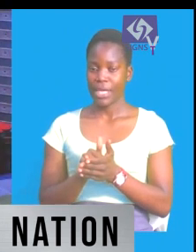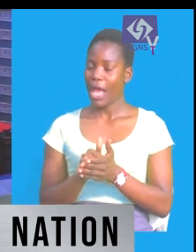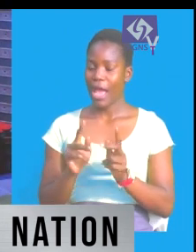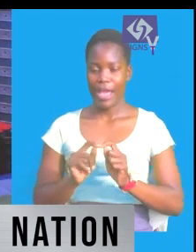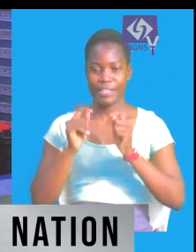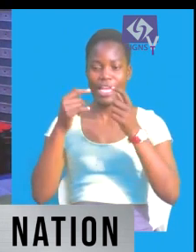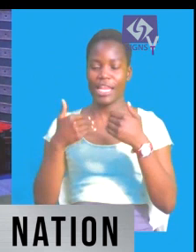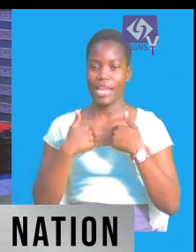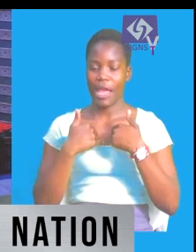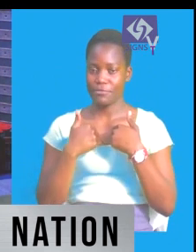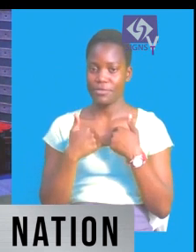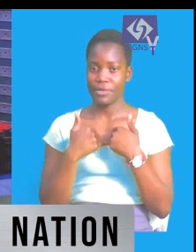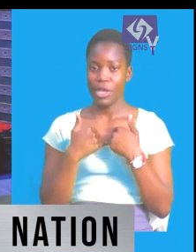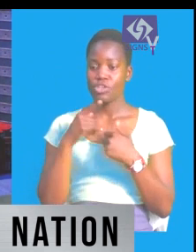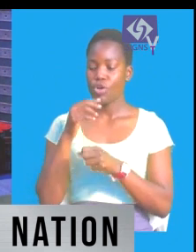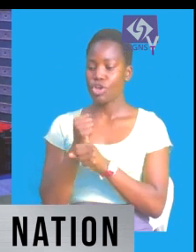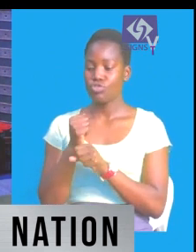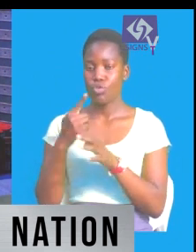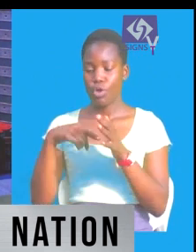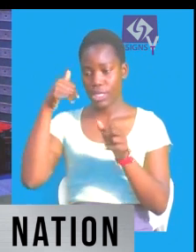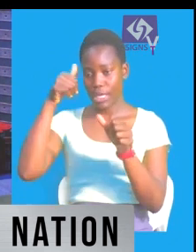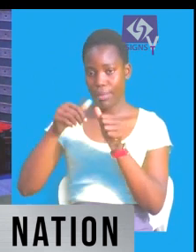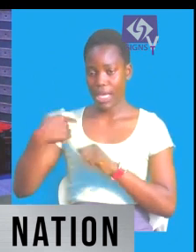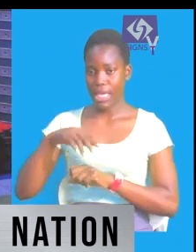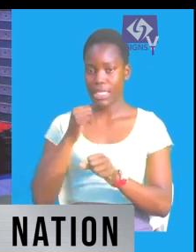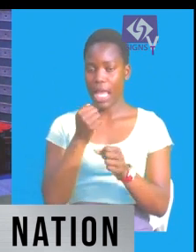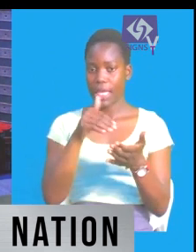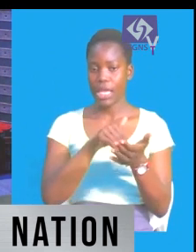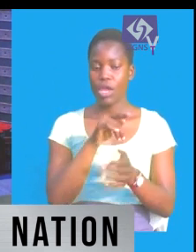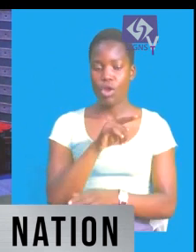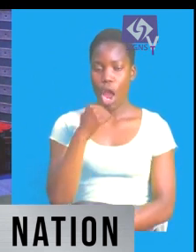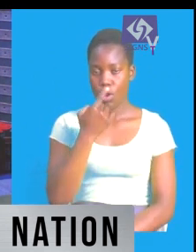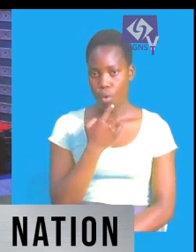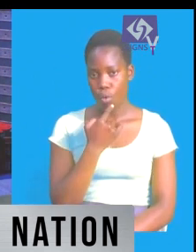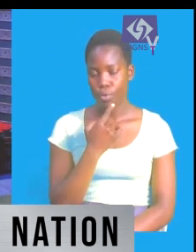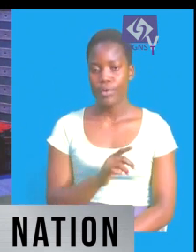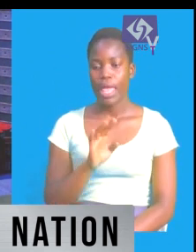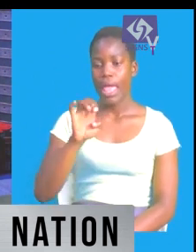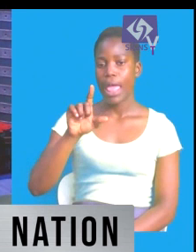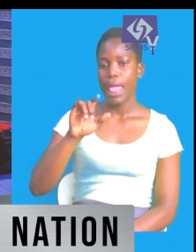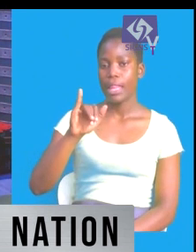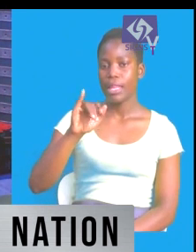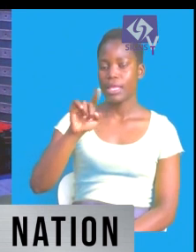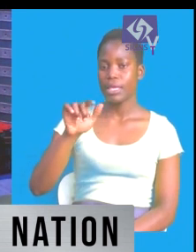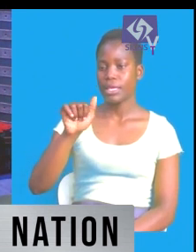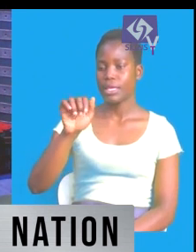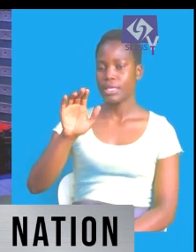talented lot. But what do you do? Remind us again. Who are you? Who is Elizabeth